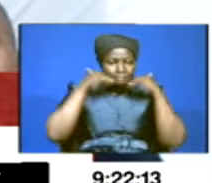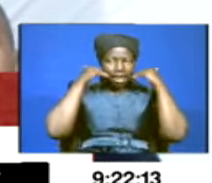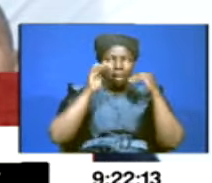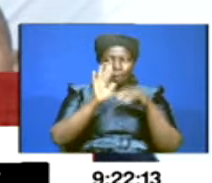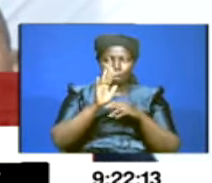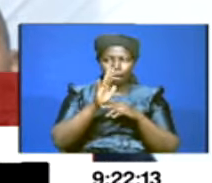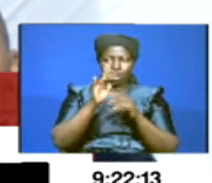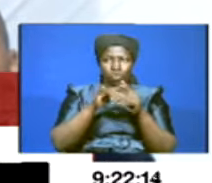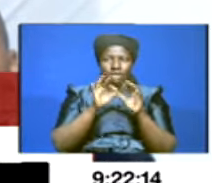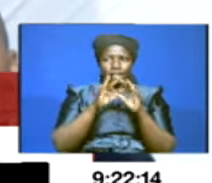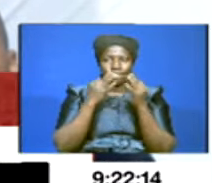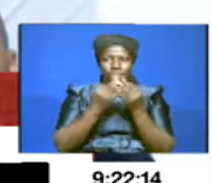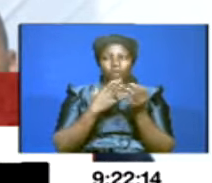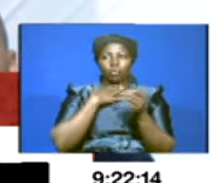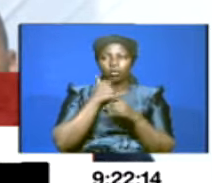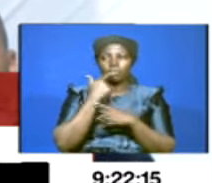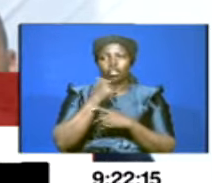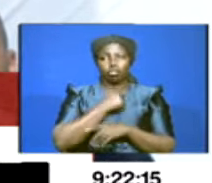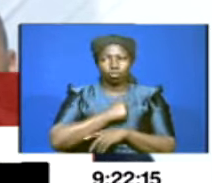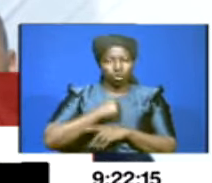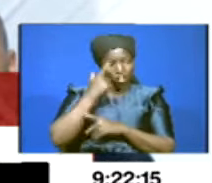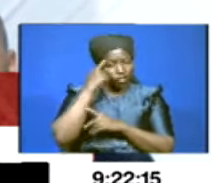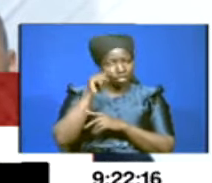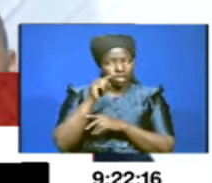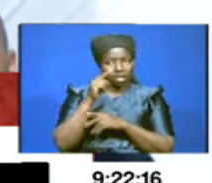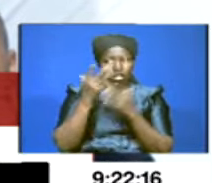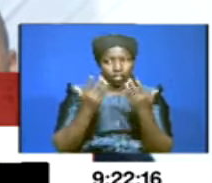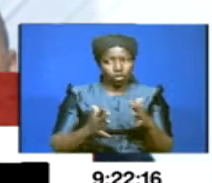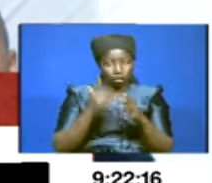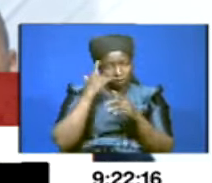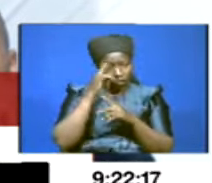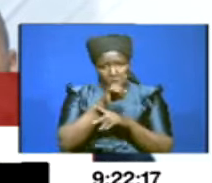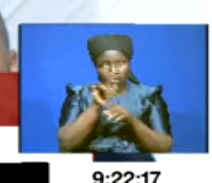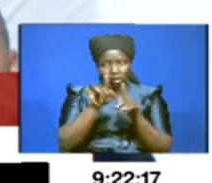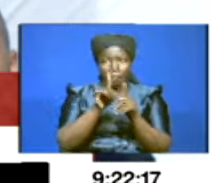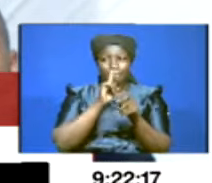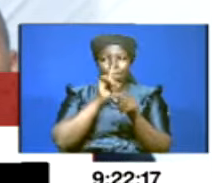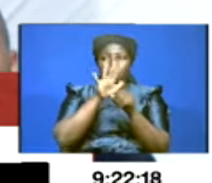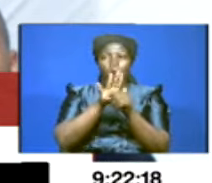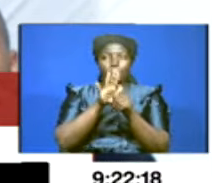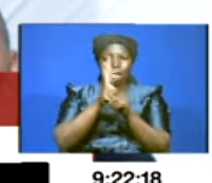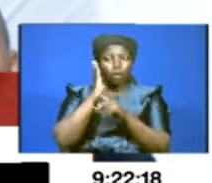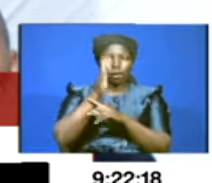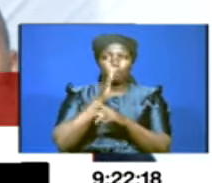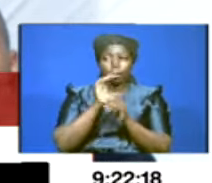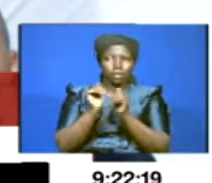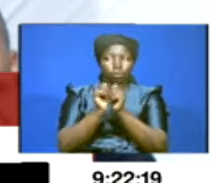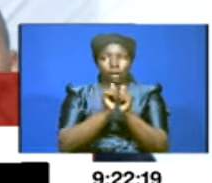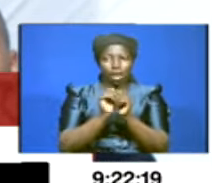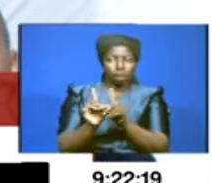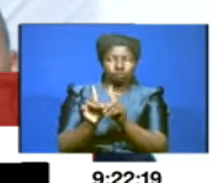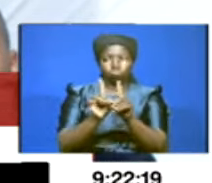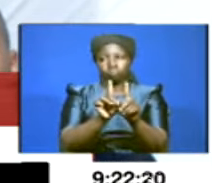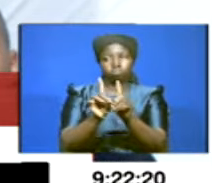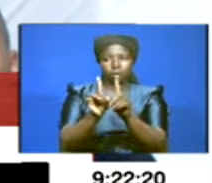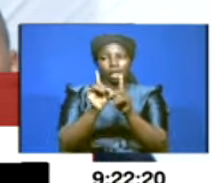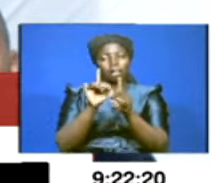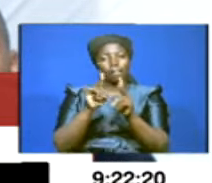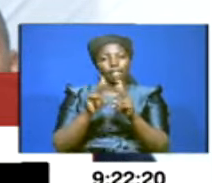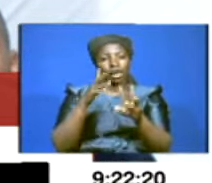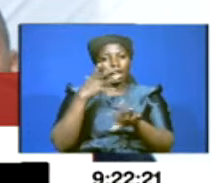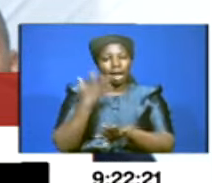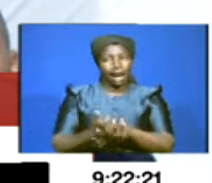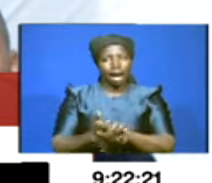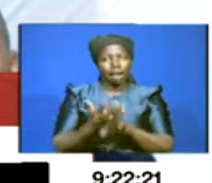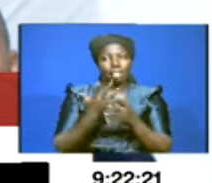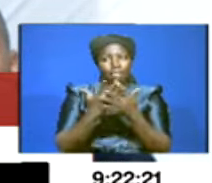this terrible loss for you, and to just assure you that we are going to walk this journey together. It is a very difficult thing to lose a loved